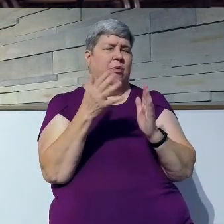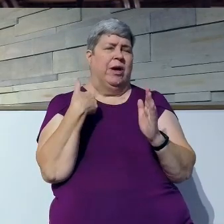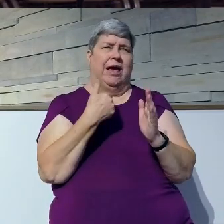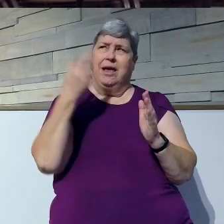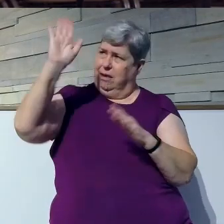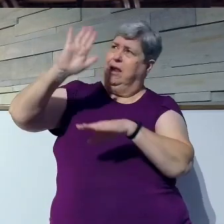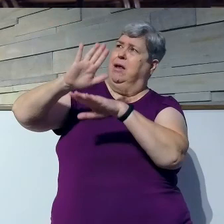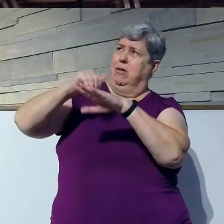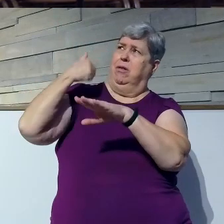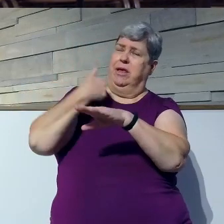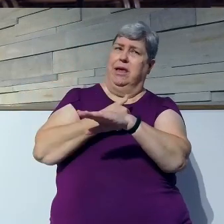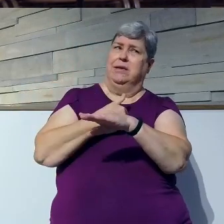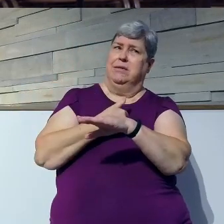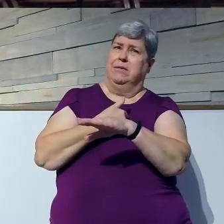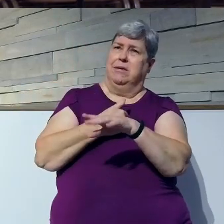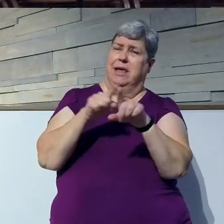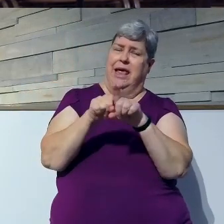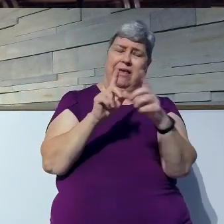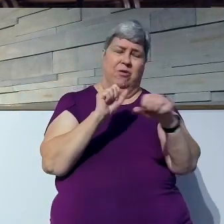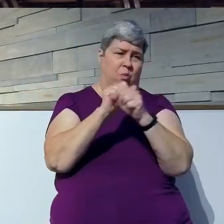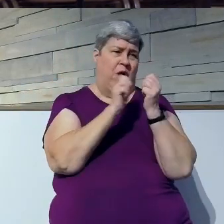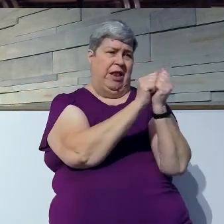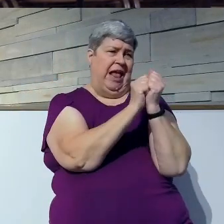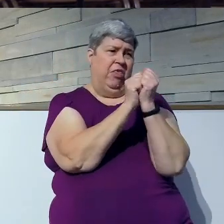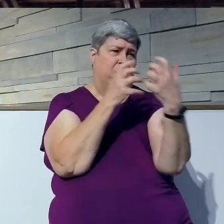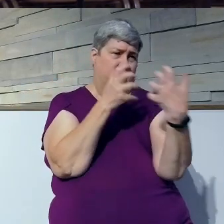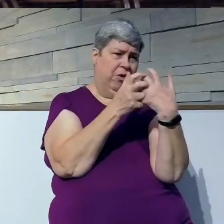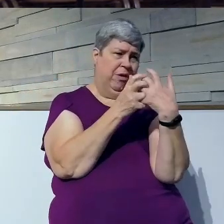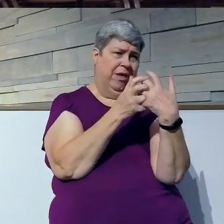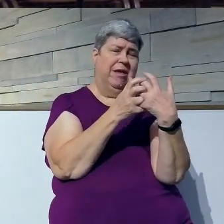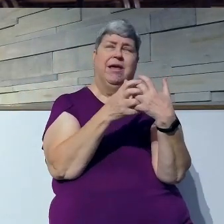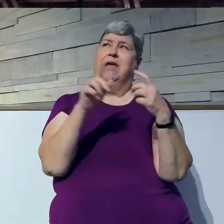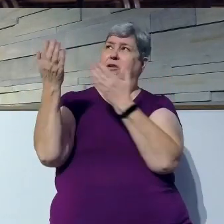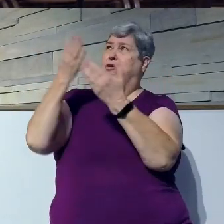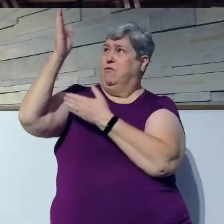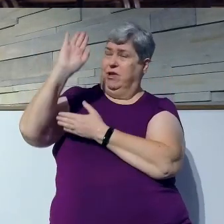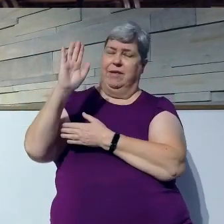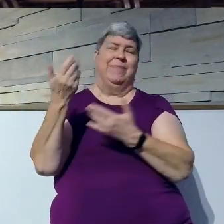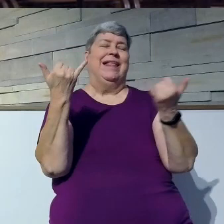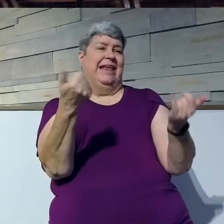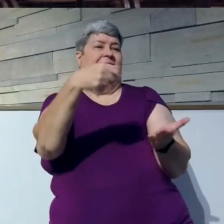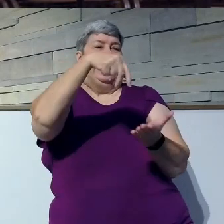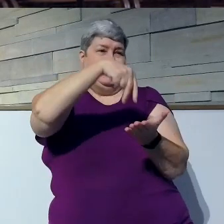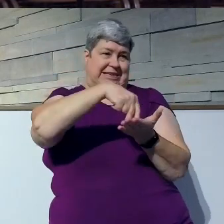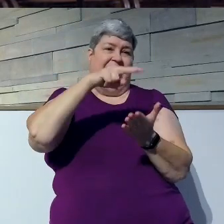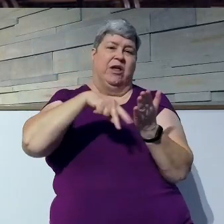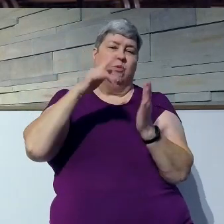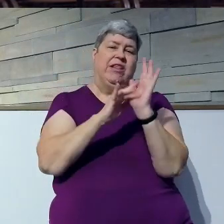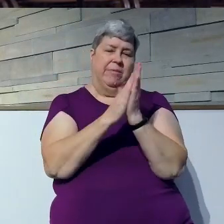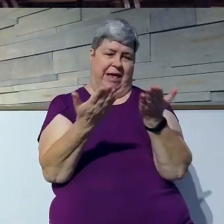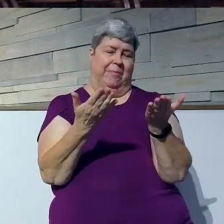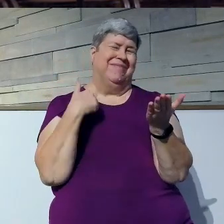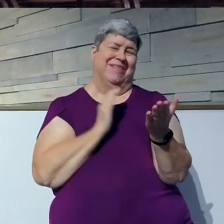been called as partners to serve God in his kingdom. Let's stand at the reading of God's word, as